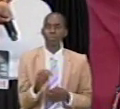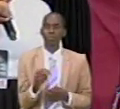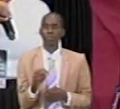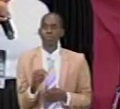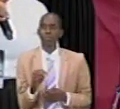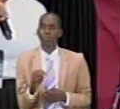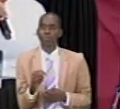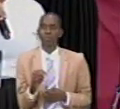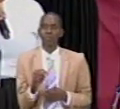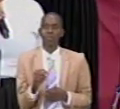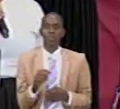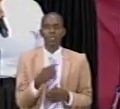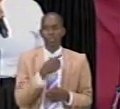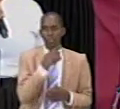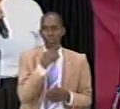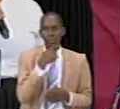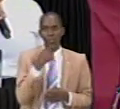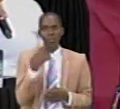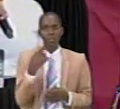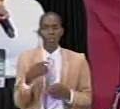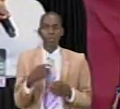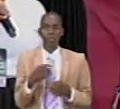cry outside